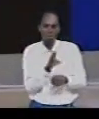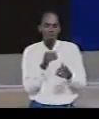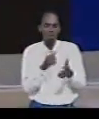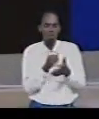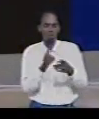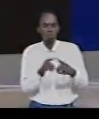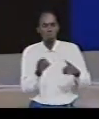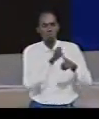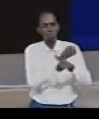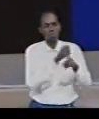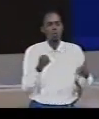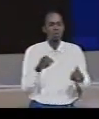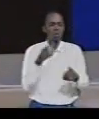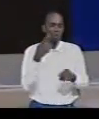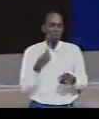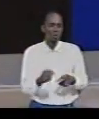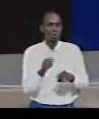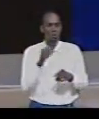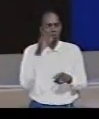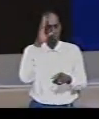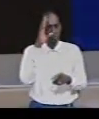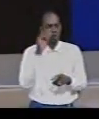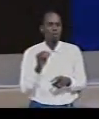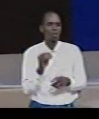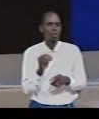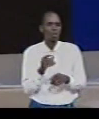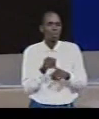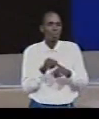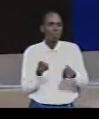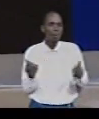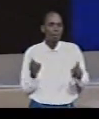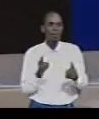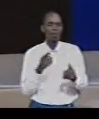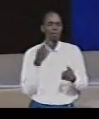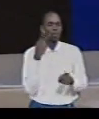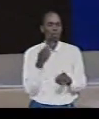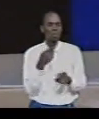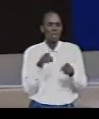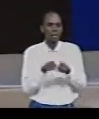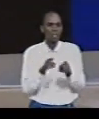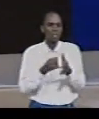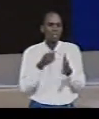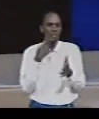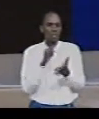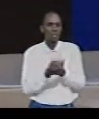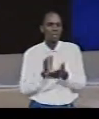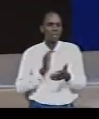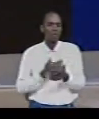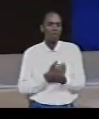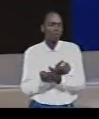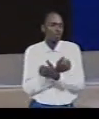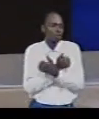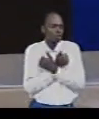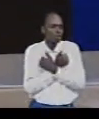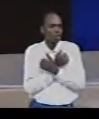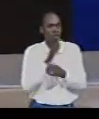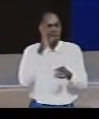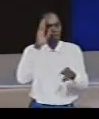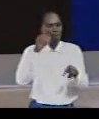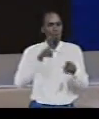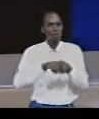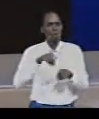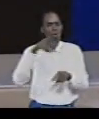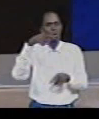he said, even as our beloved brother Paul, also according to the